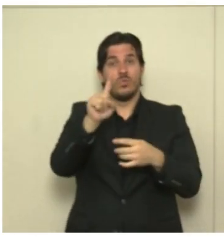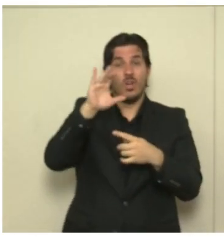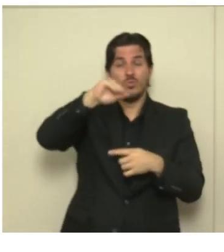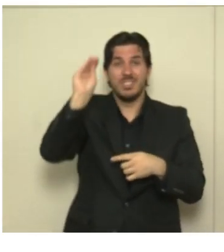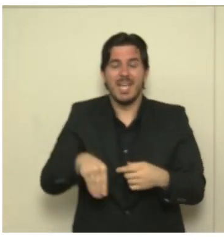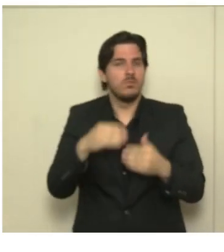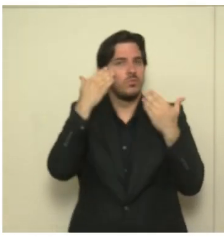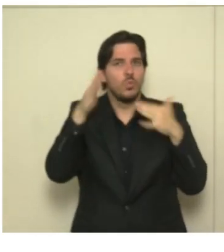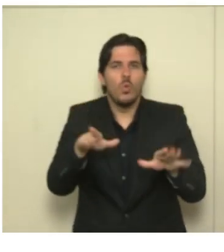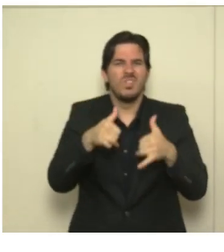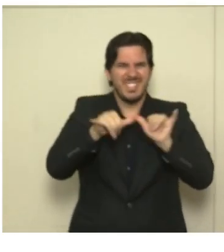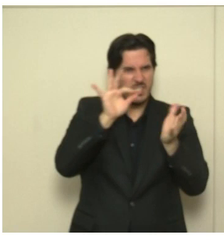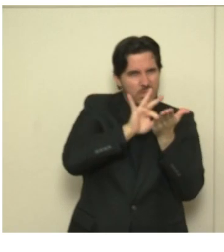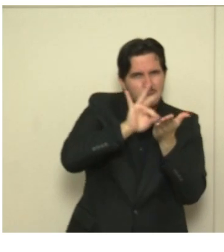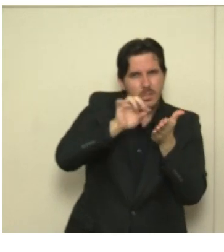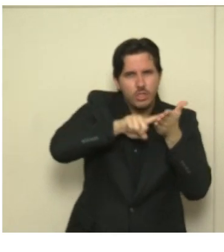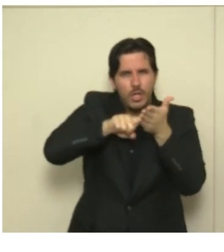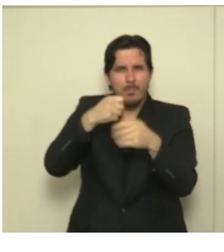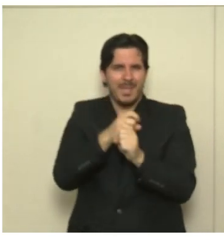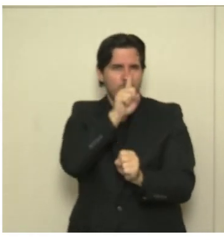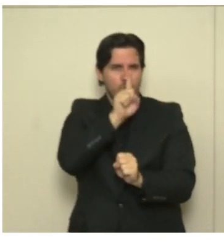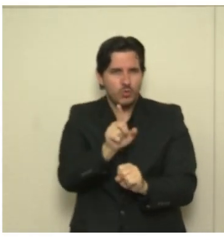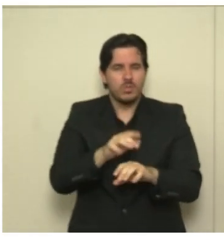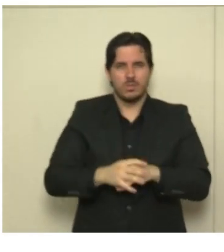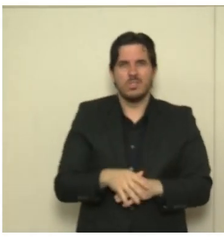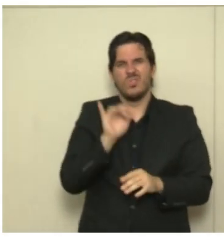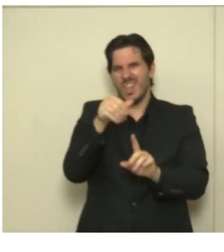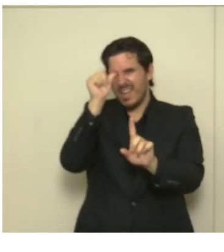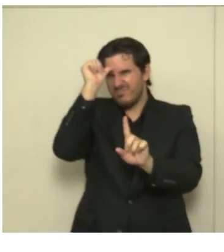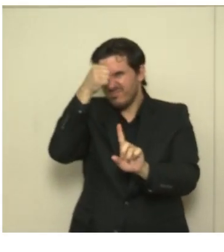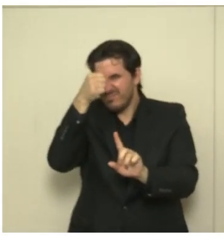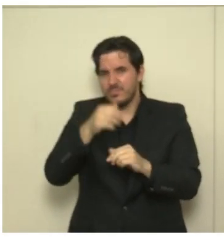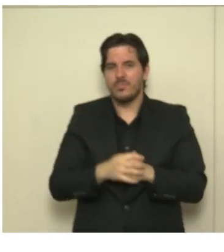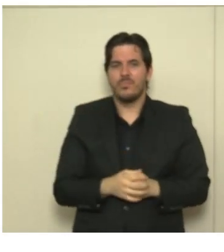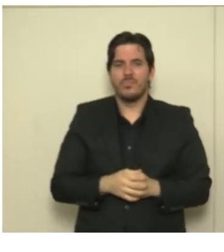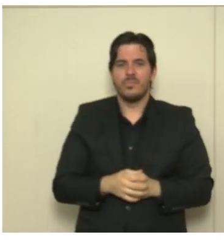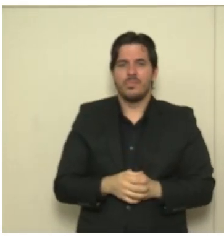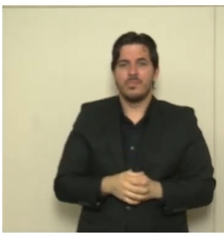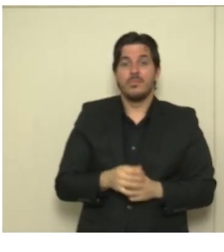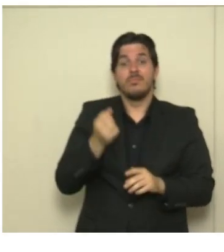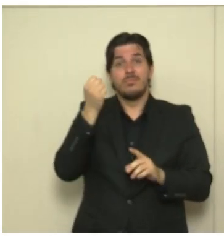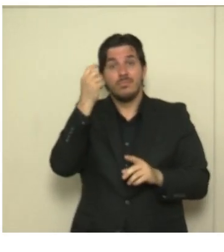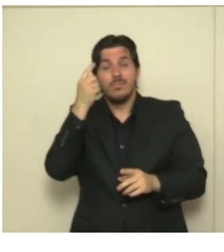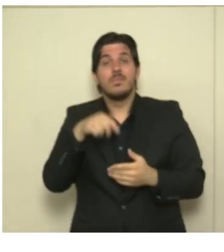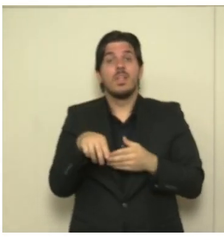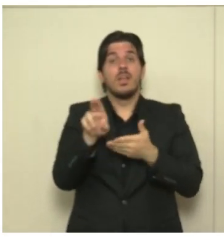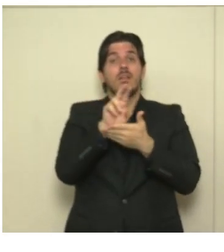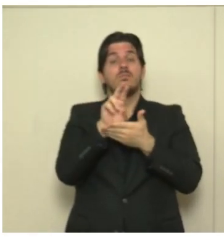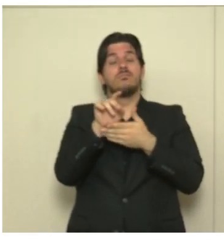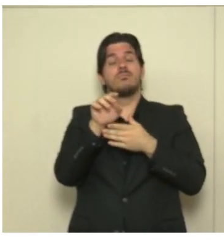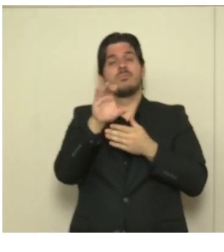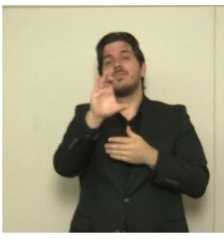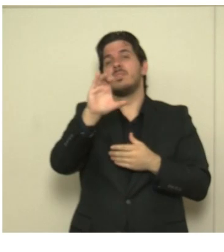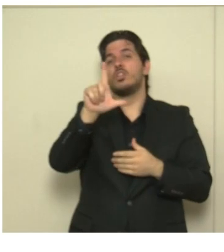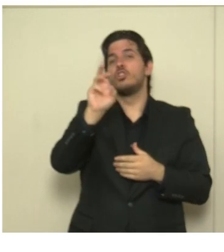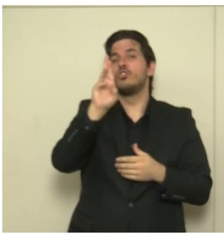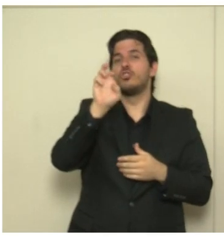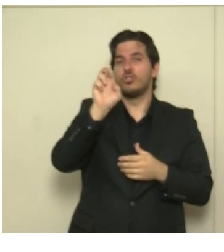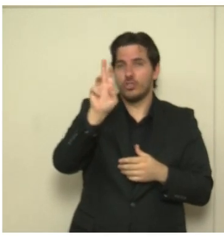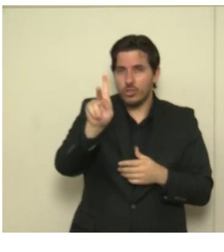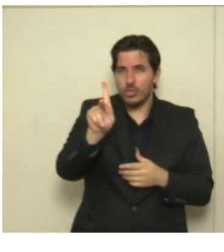to your county clerk on election day, county clerks must also review provisional ballots. They must count hand-tallied